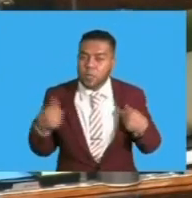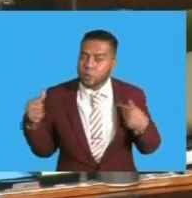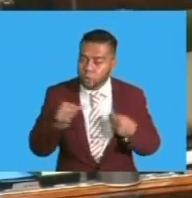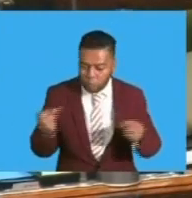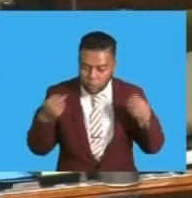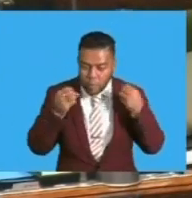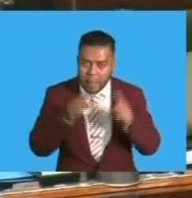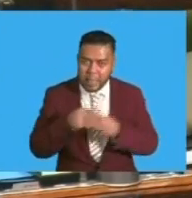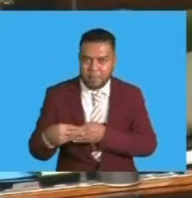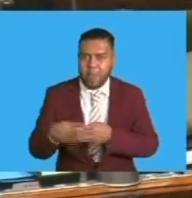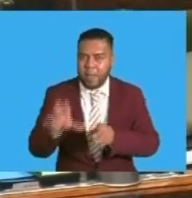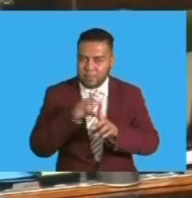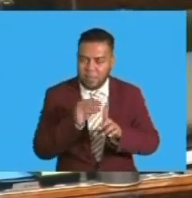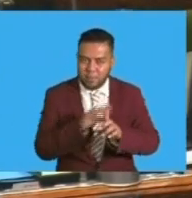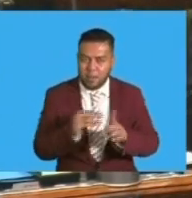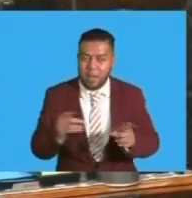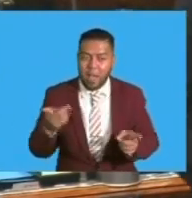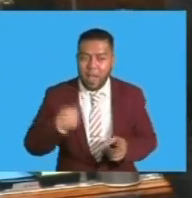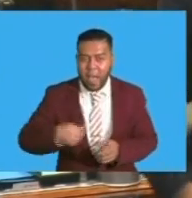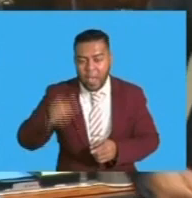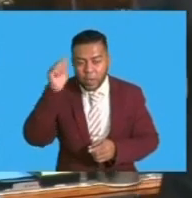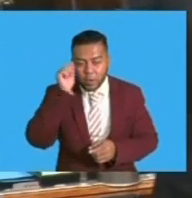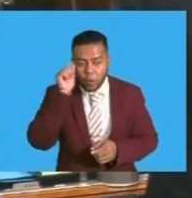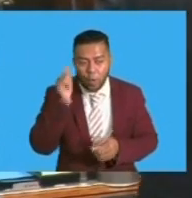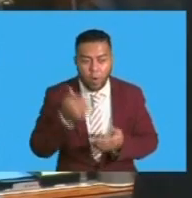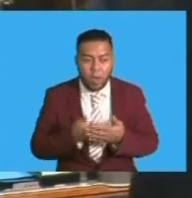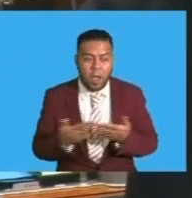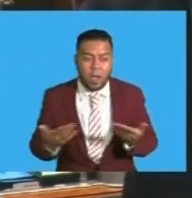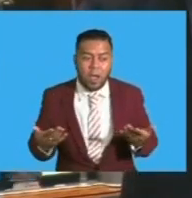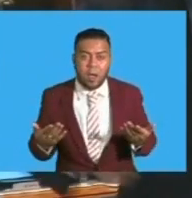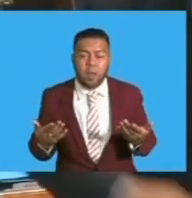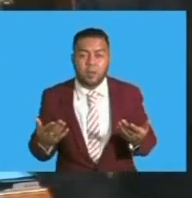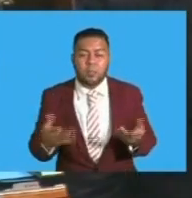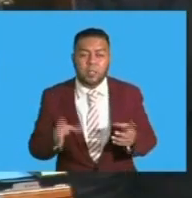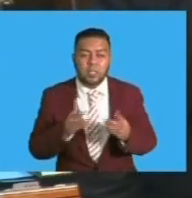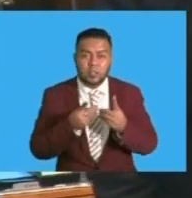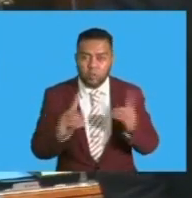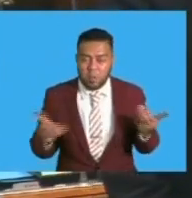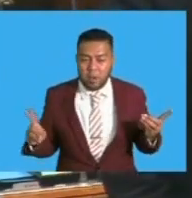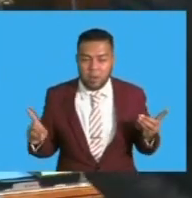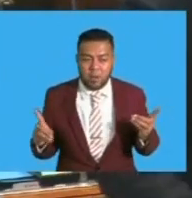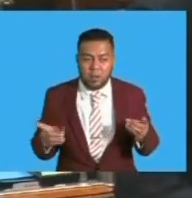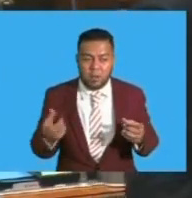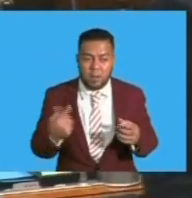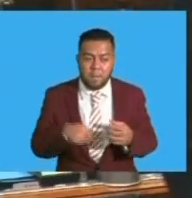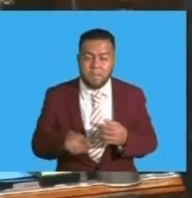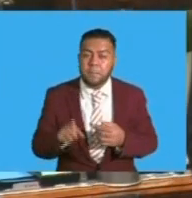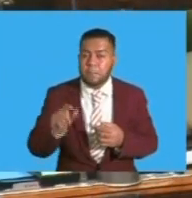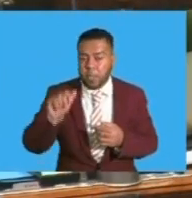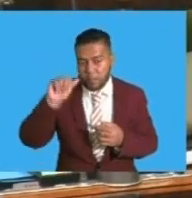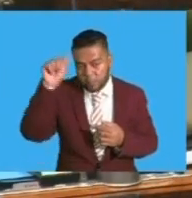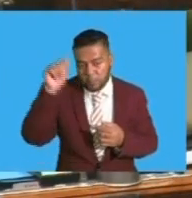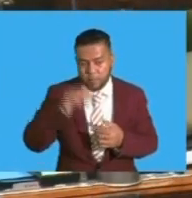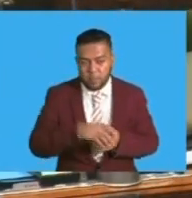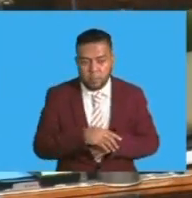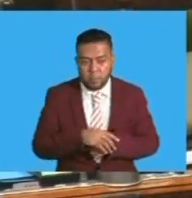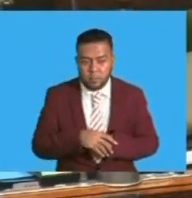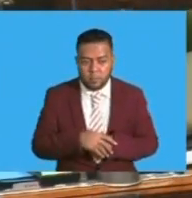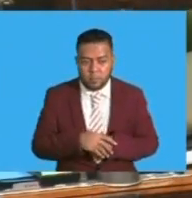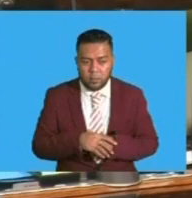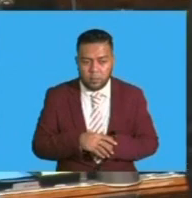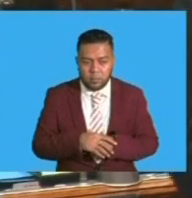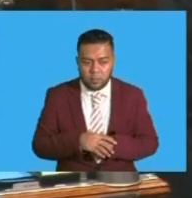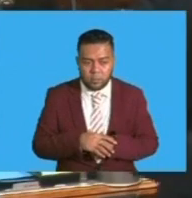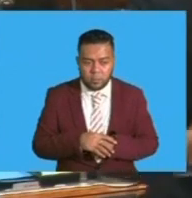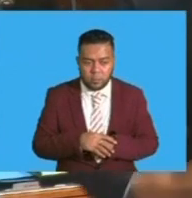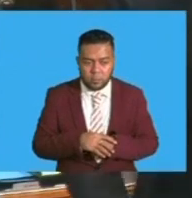the point. He says the motion was tabled because government did not want anyone to feel marginalized in the country and question their